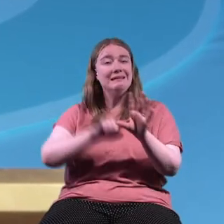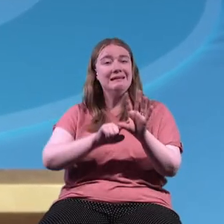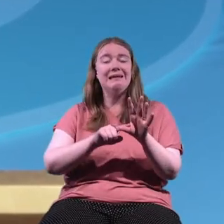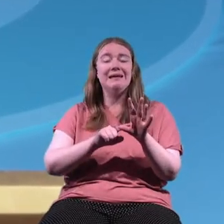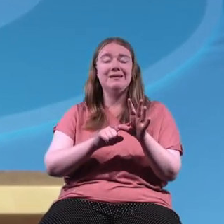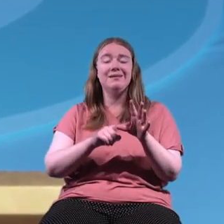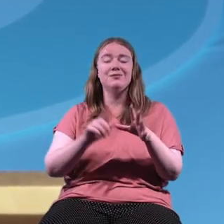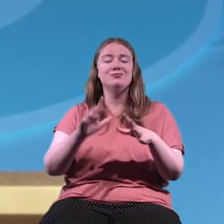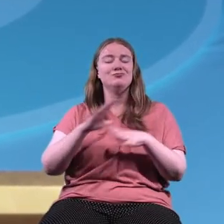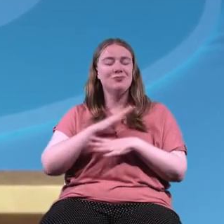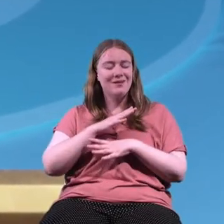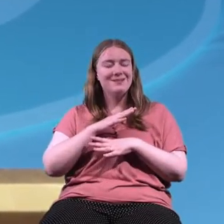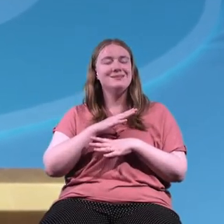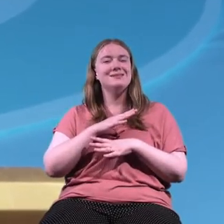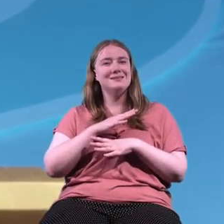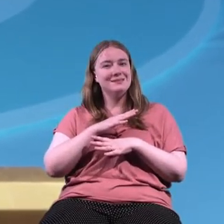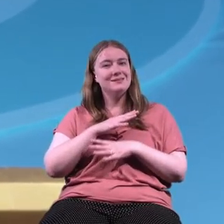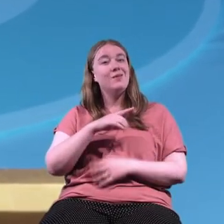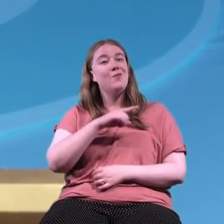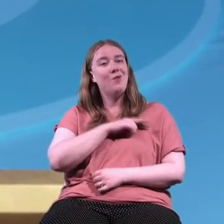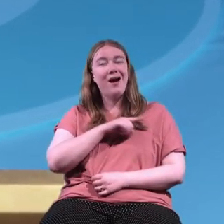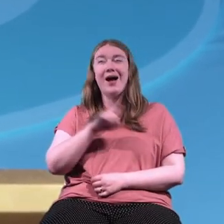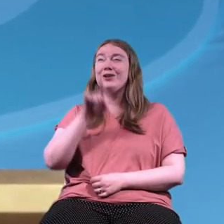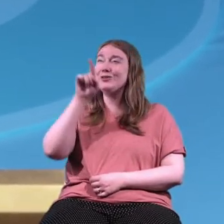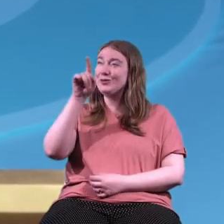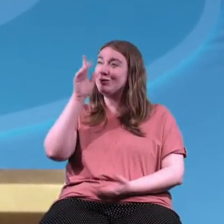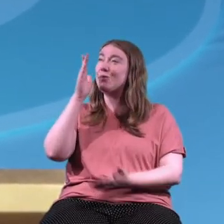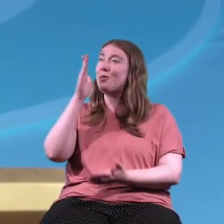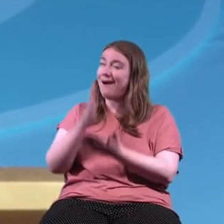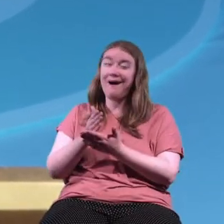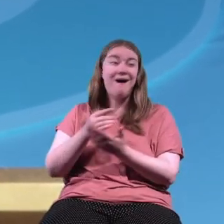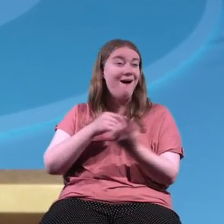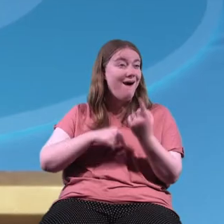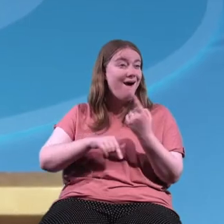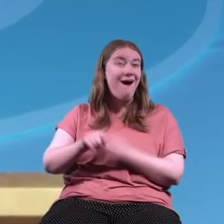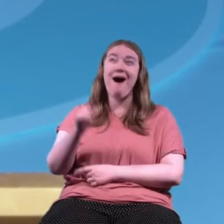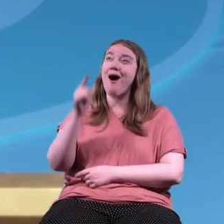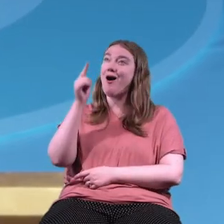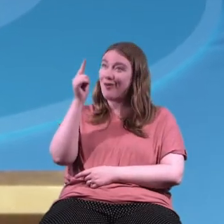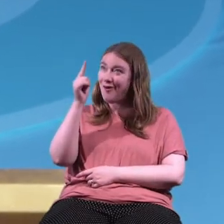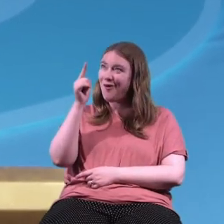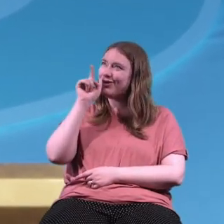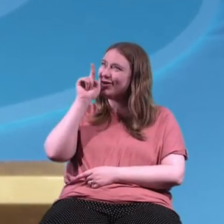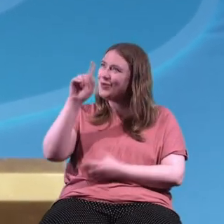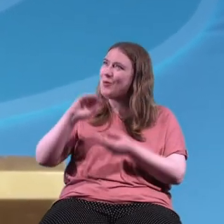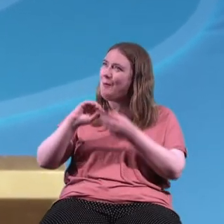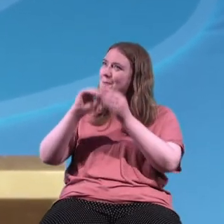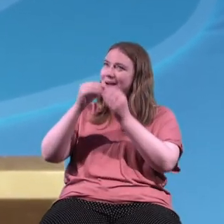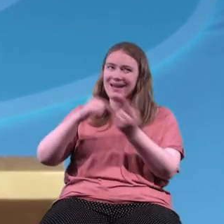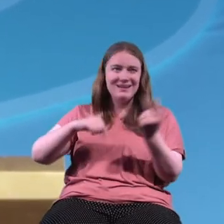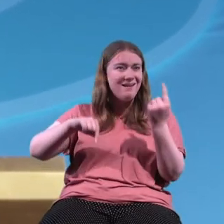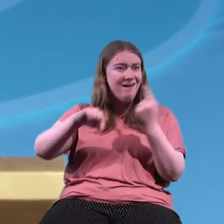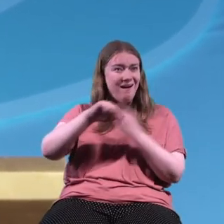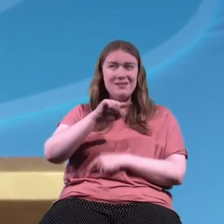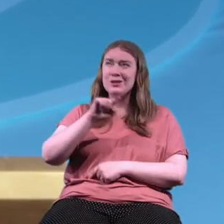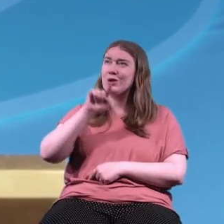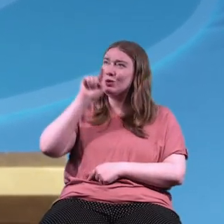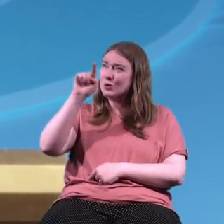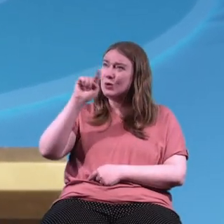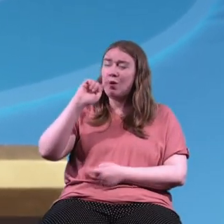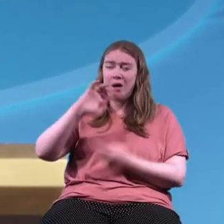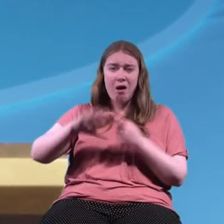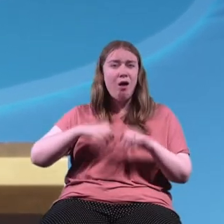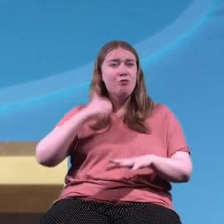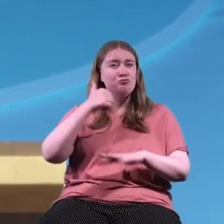Rest, because you are our God, our maker, our rock, and our